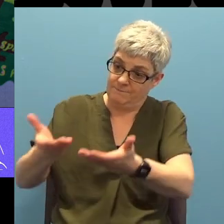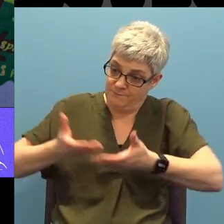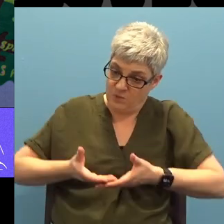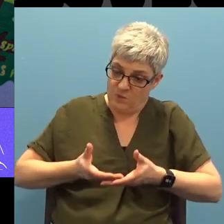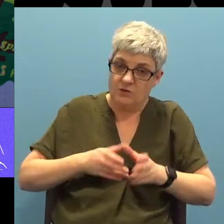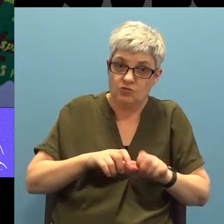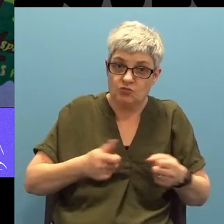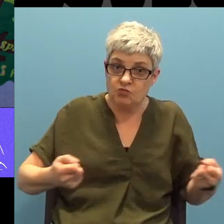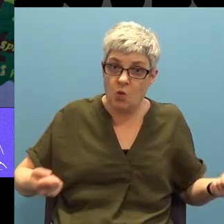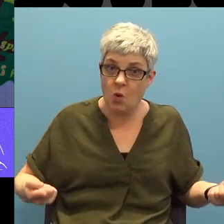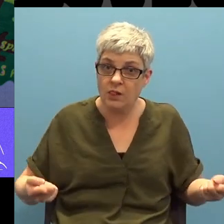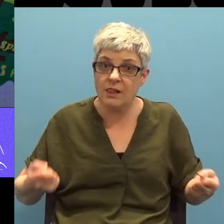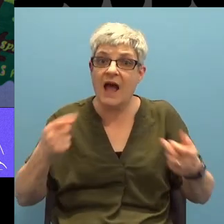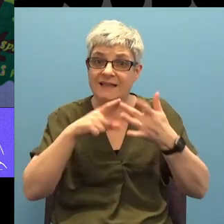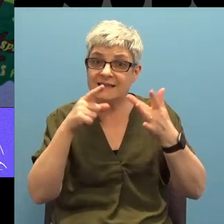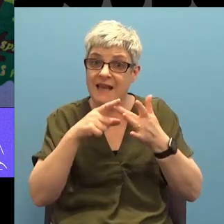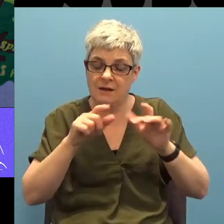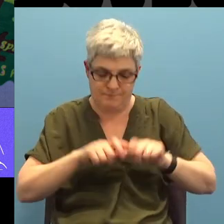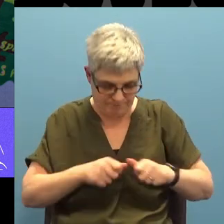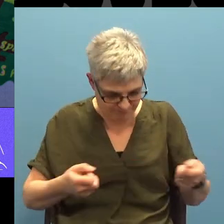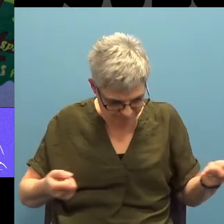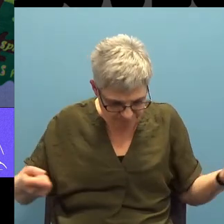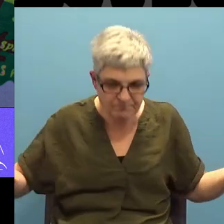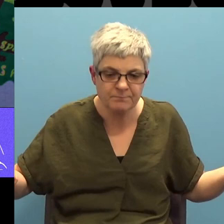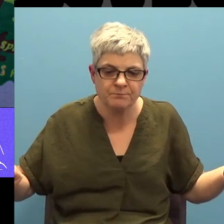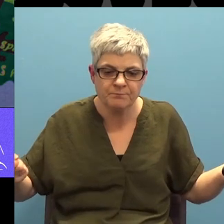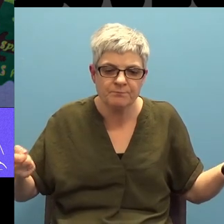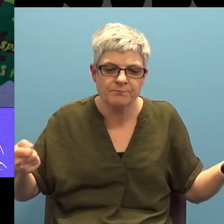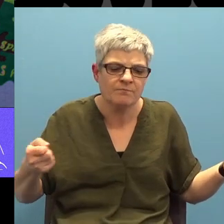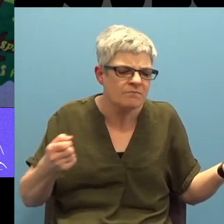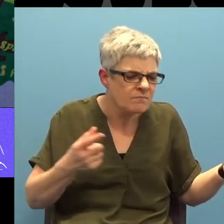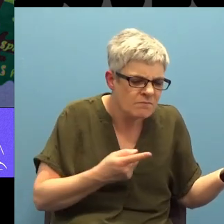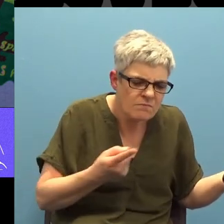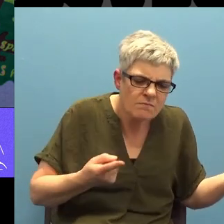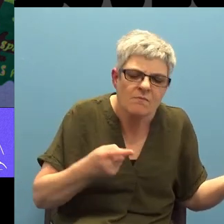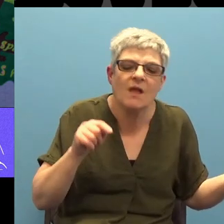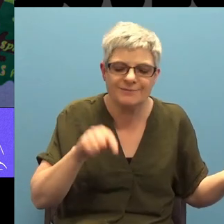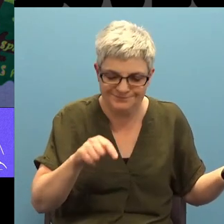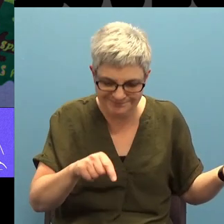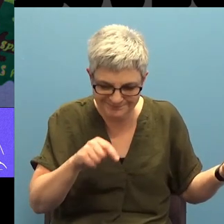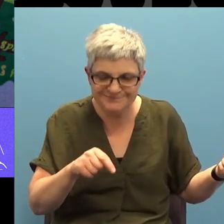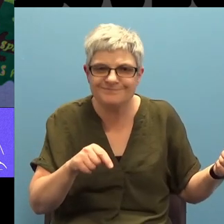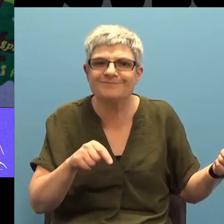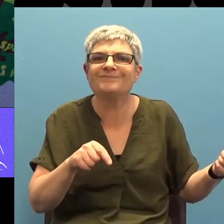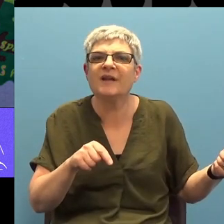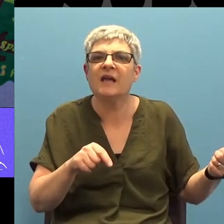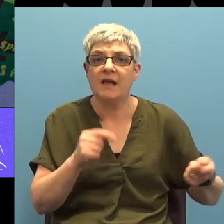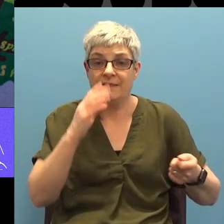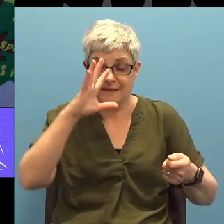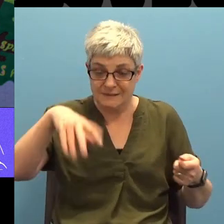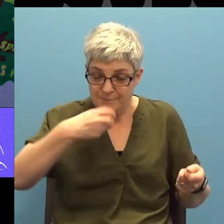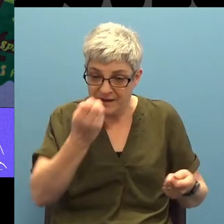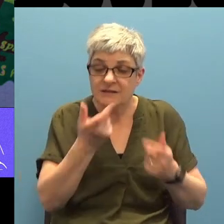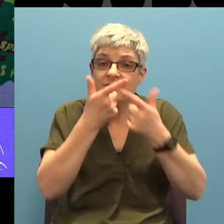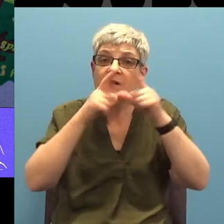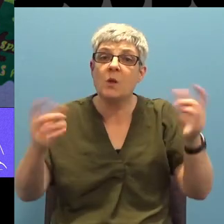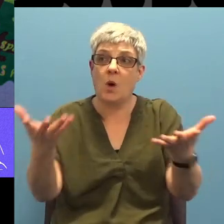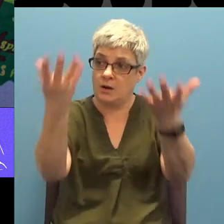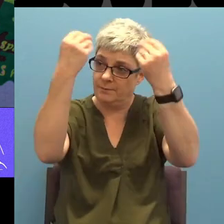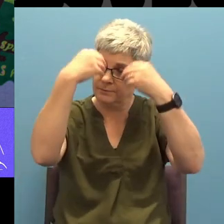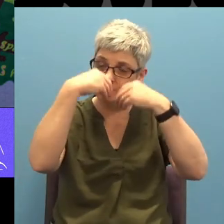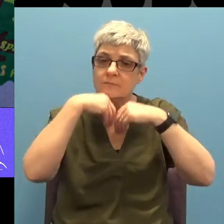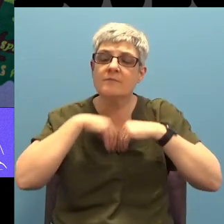handed to him. Unrolling it, he found the place where it is written, "The Spirit of the Lord is on